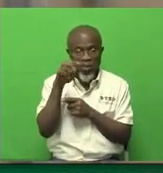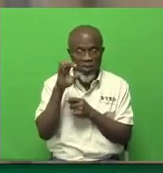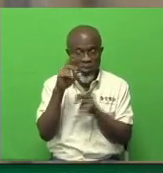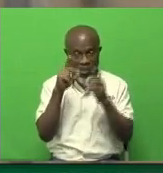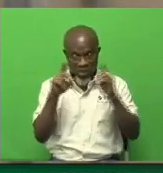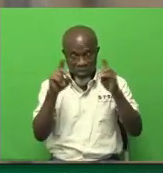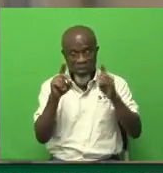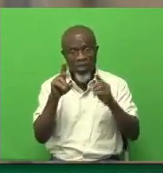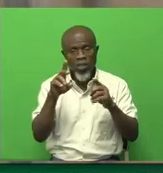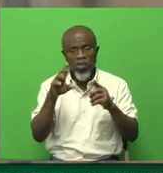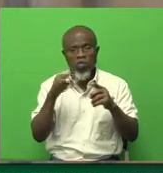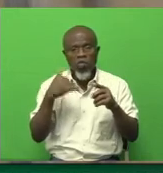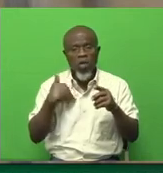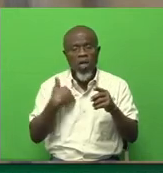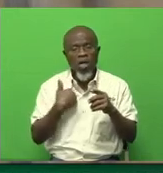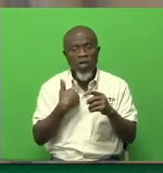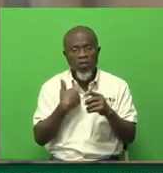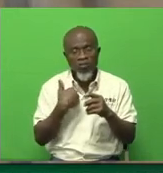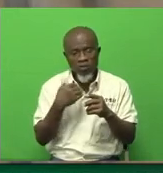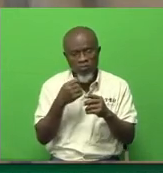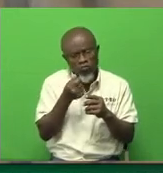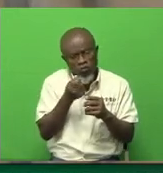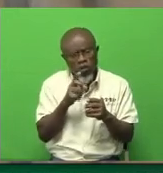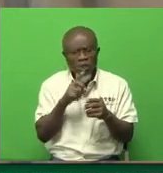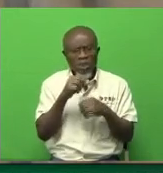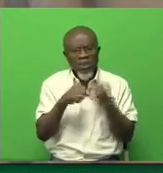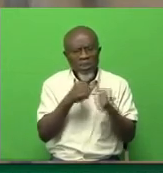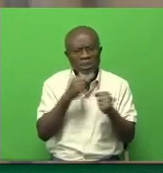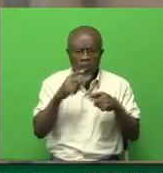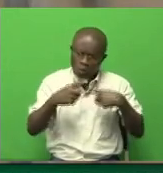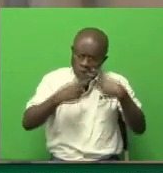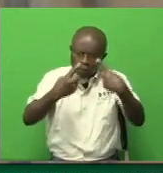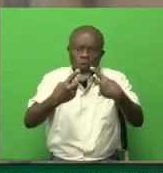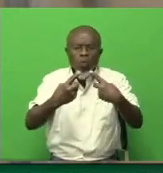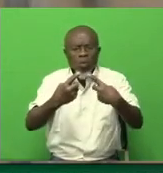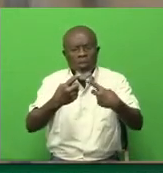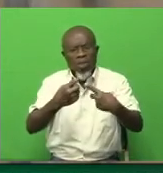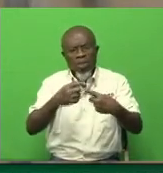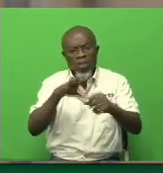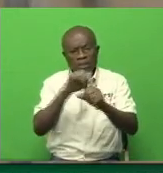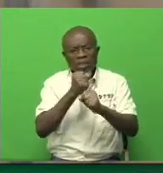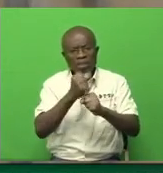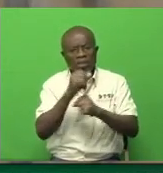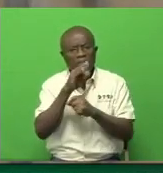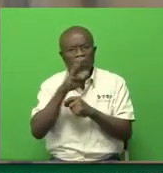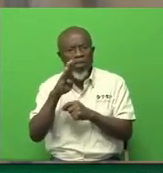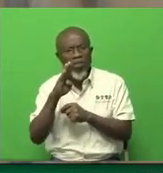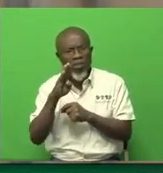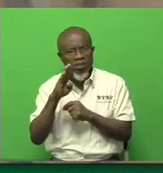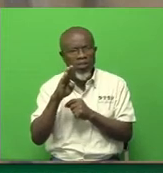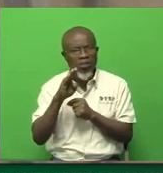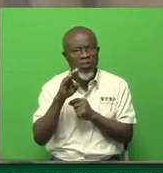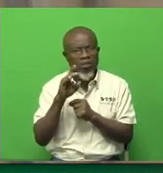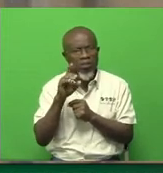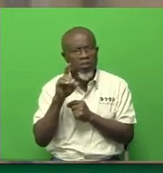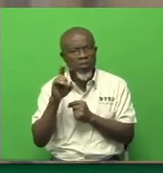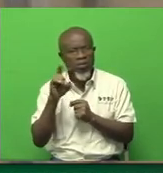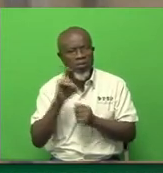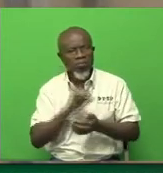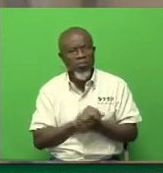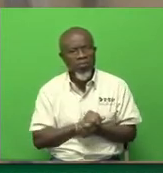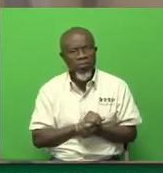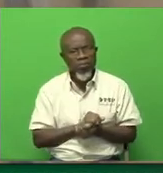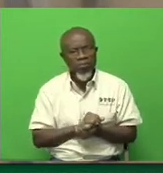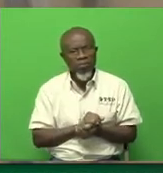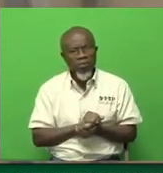bachelors and if you are doing your associate now you have two years in Russia register free bachelors we